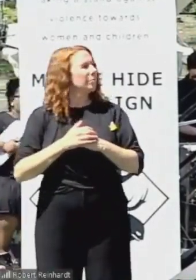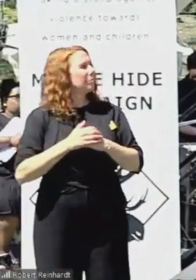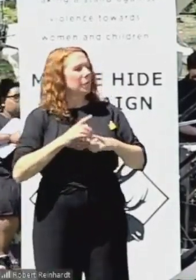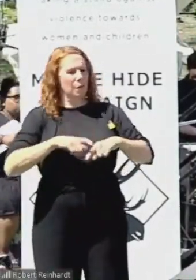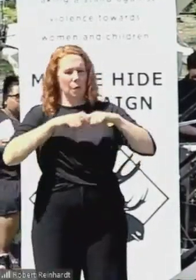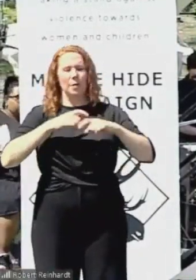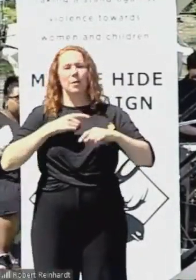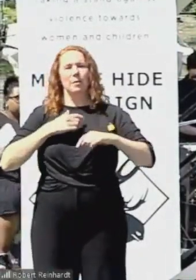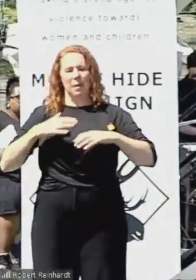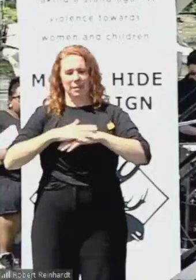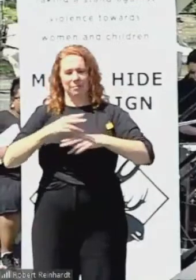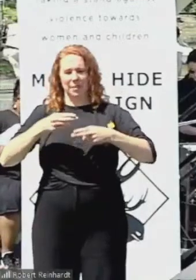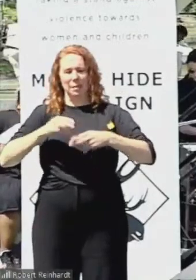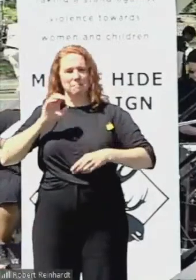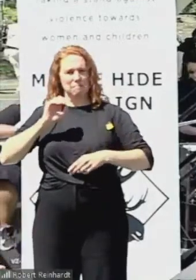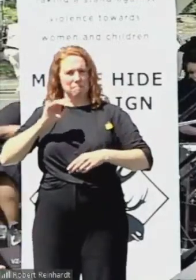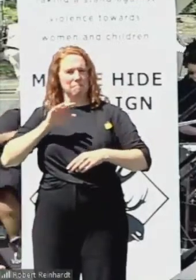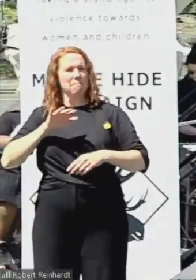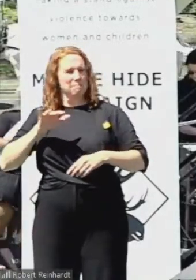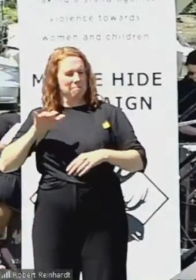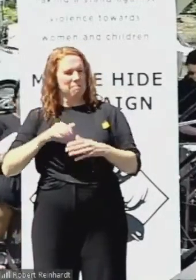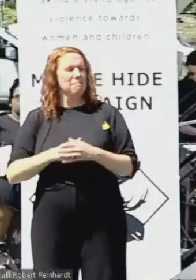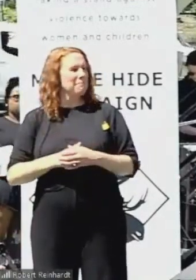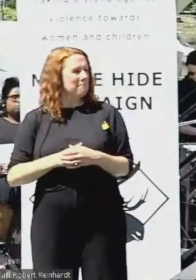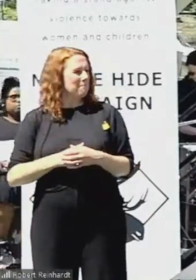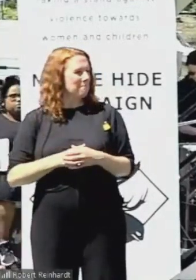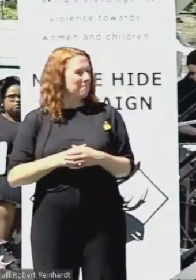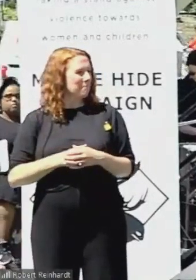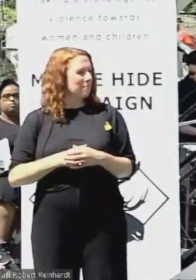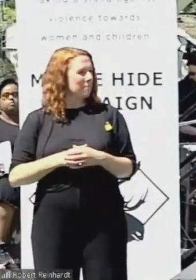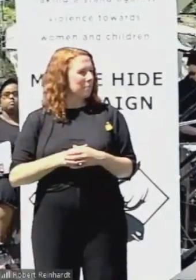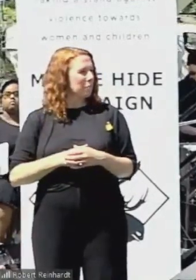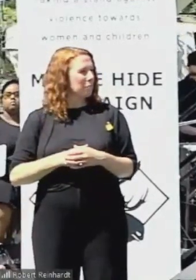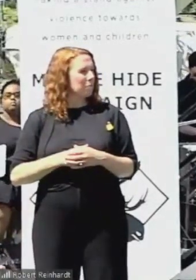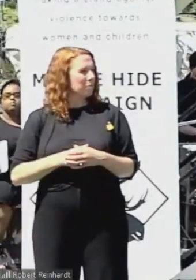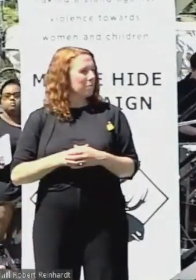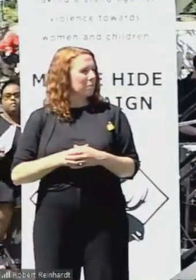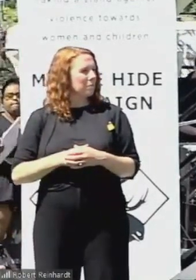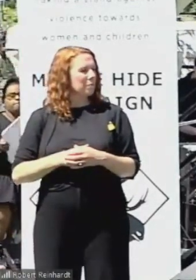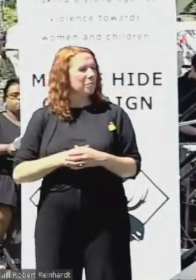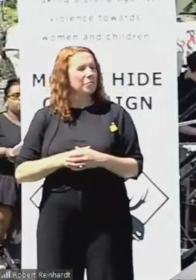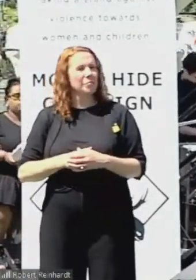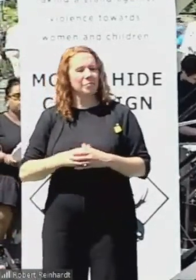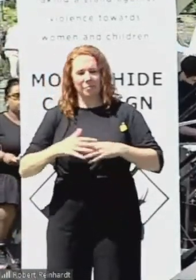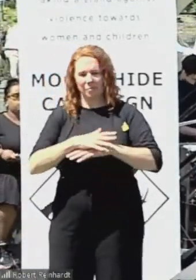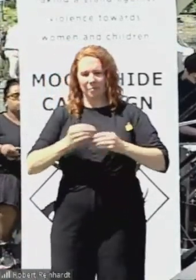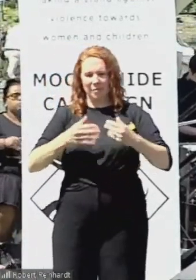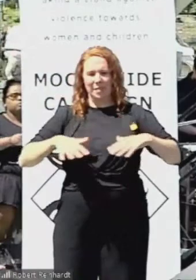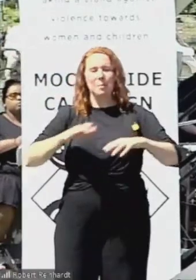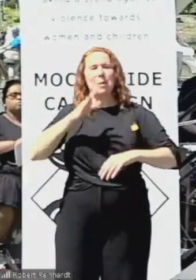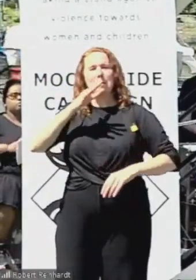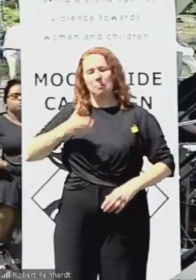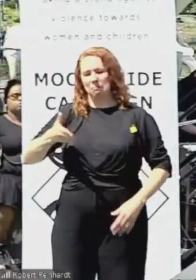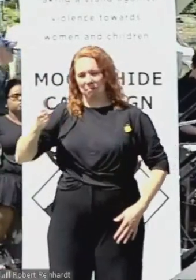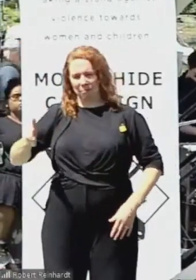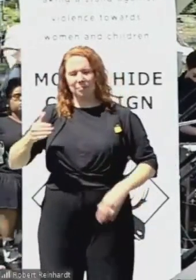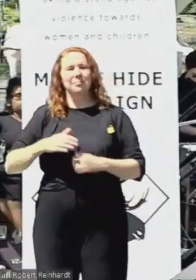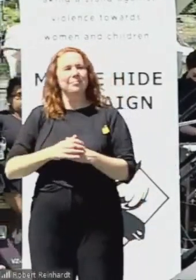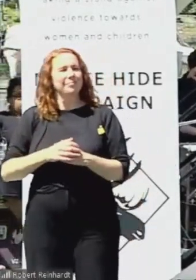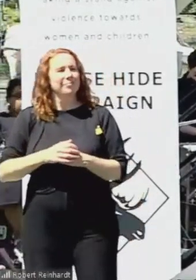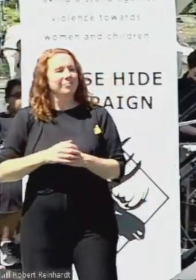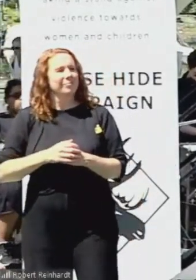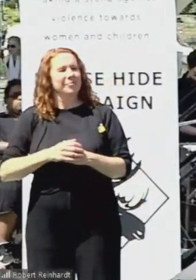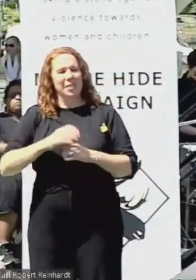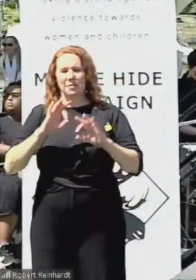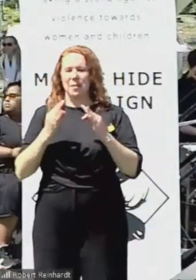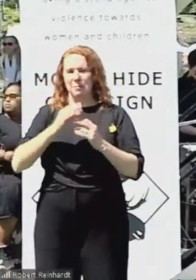My indigenous name is Pelahausia. I am from Shakti Nations on my mom's side and St'elis on